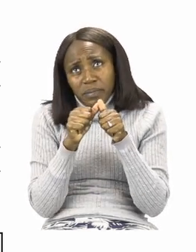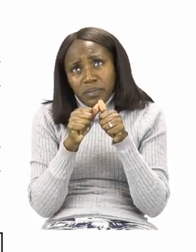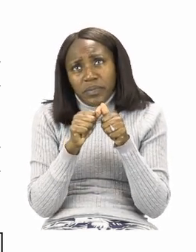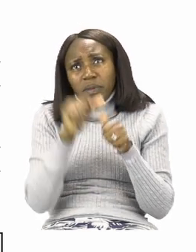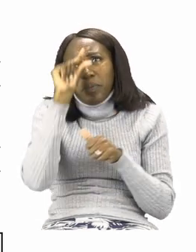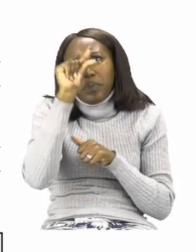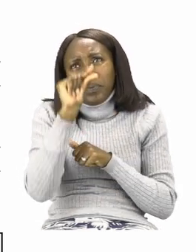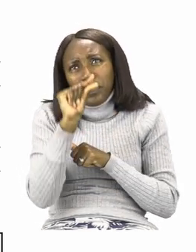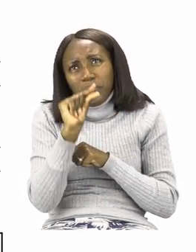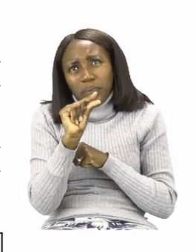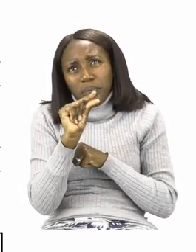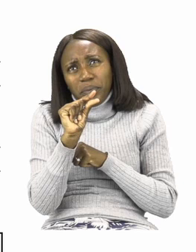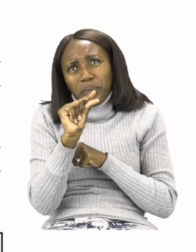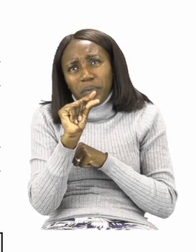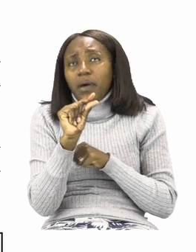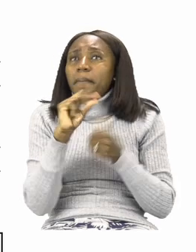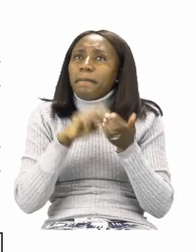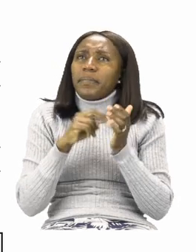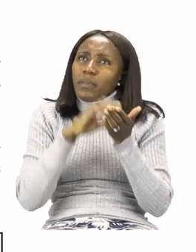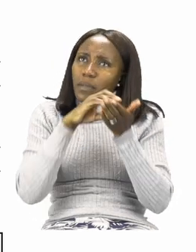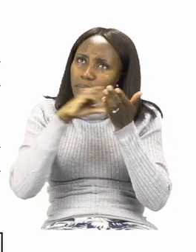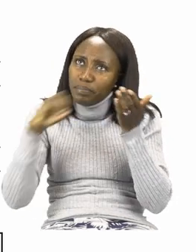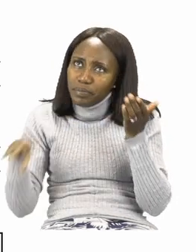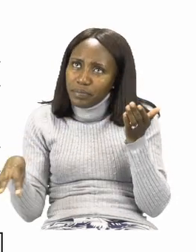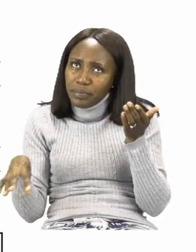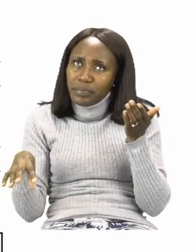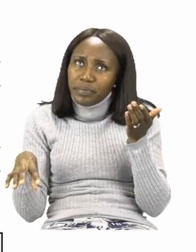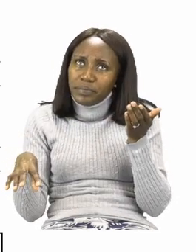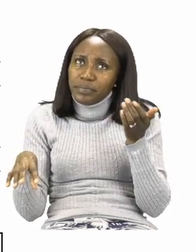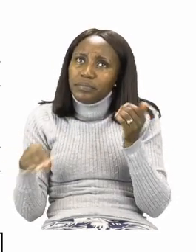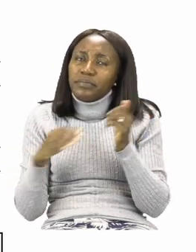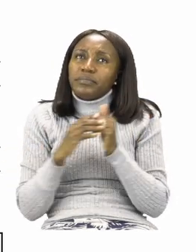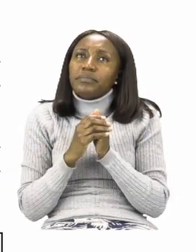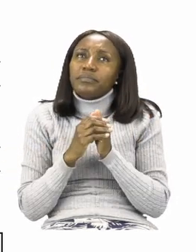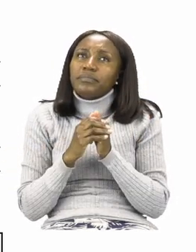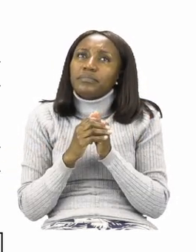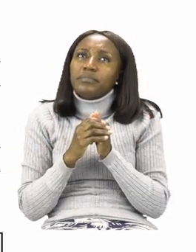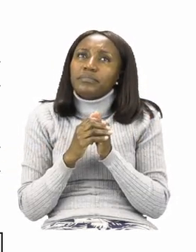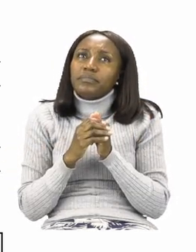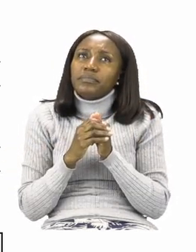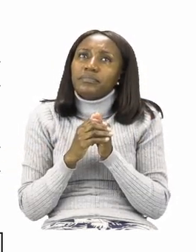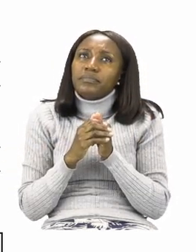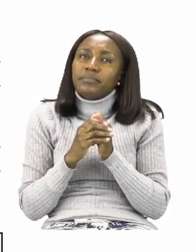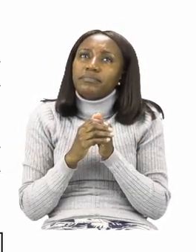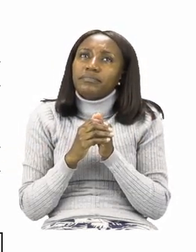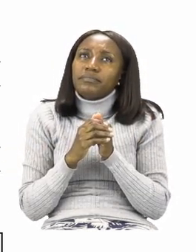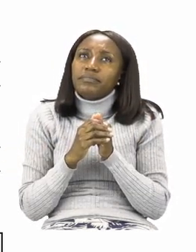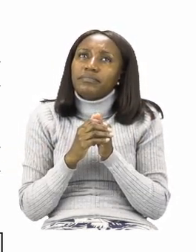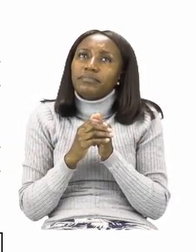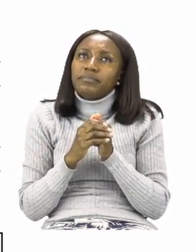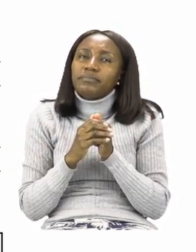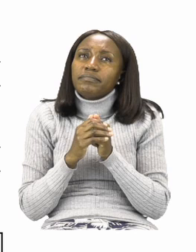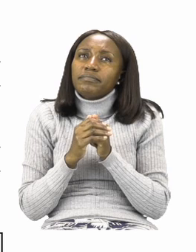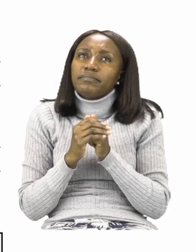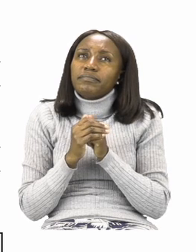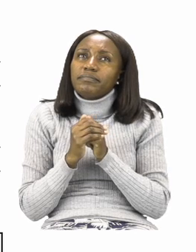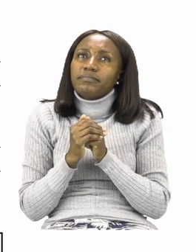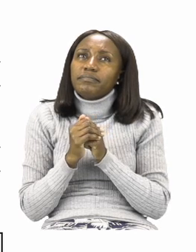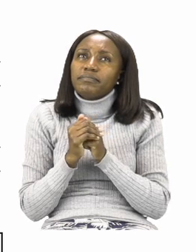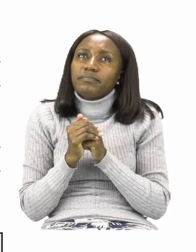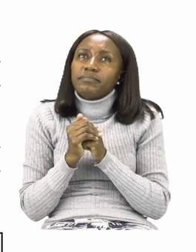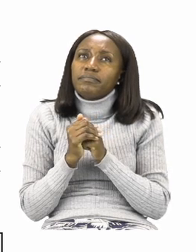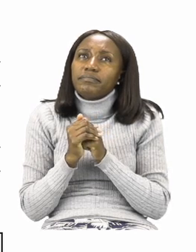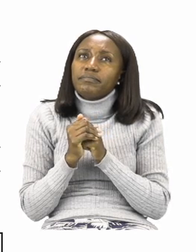to subtract. Let's look at the second example before we go back to the board.